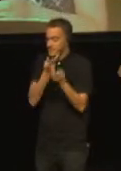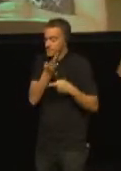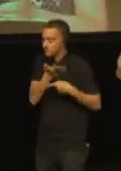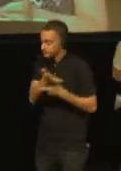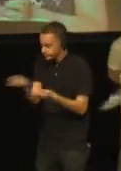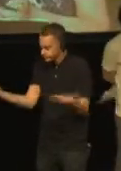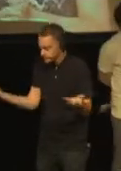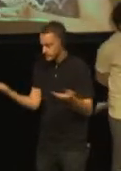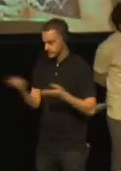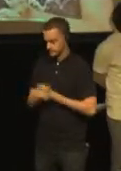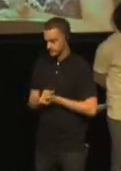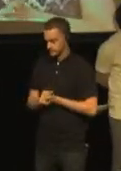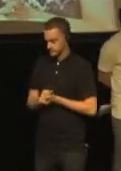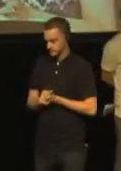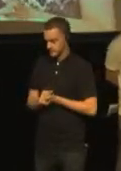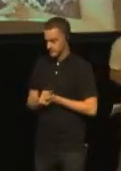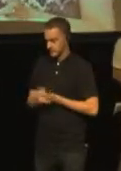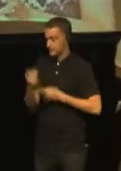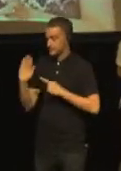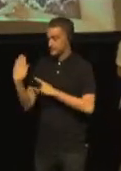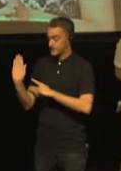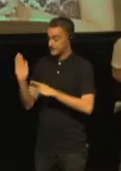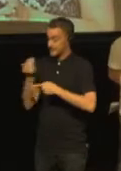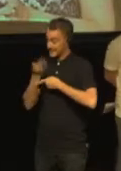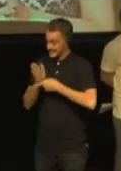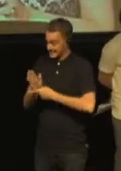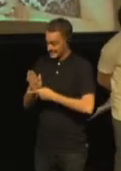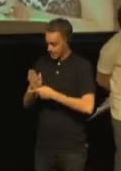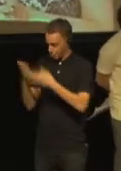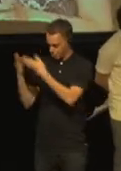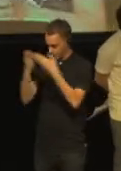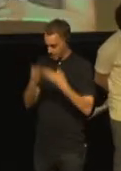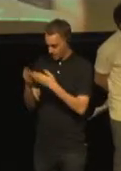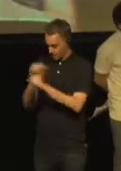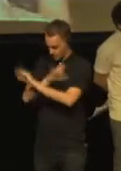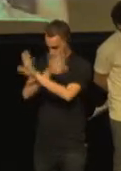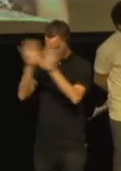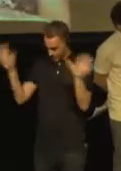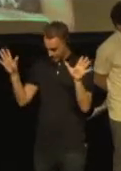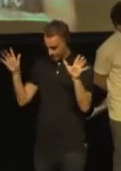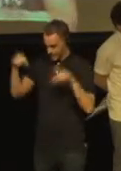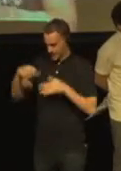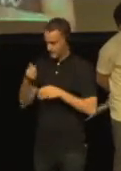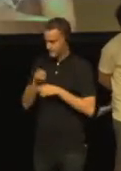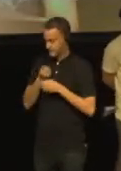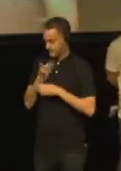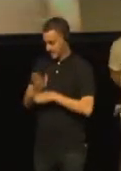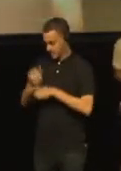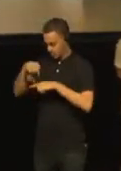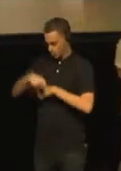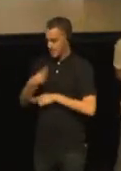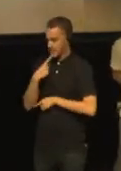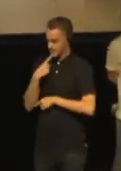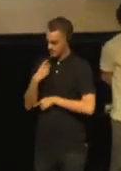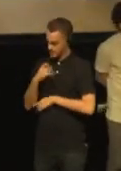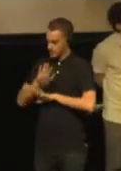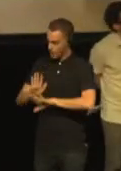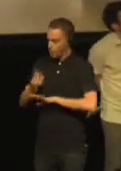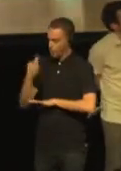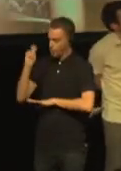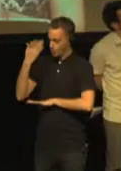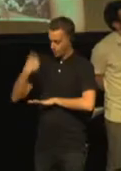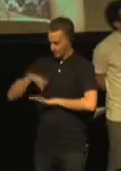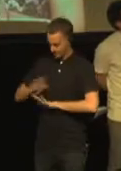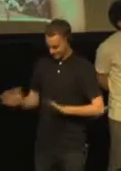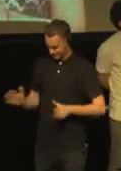and to present it clearly in our report and to present it to you today. It was difficult, but we got there in the end. So we're going to present four